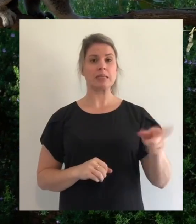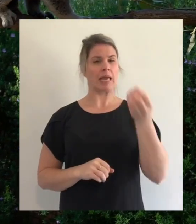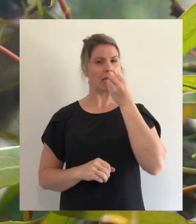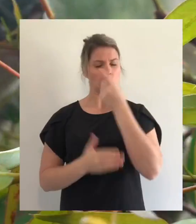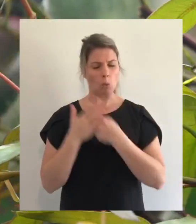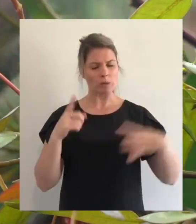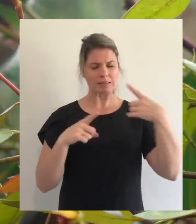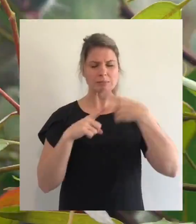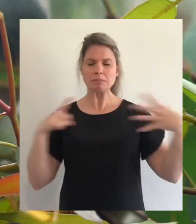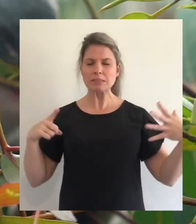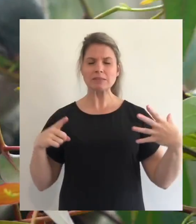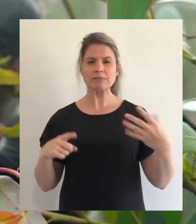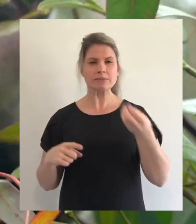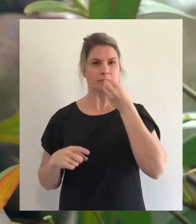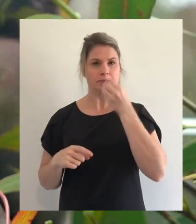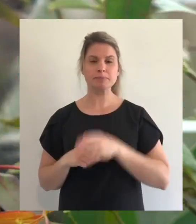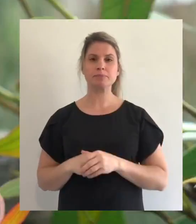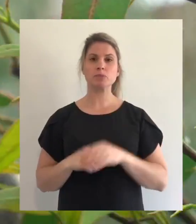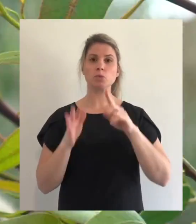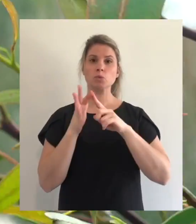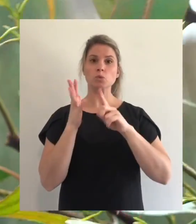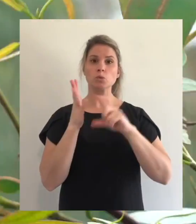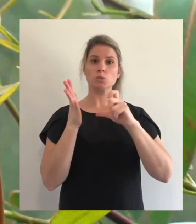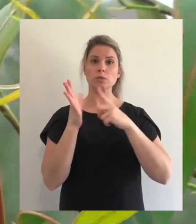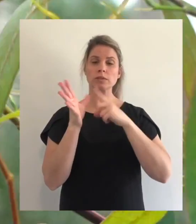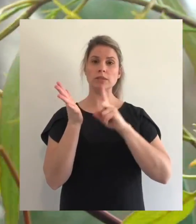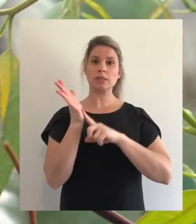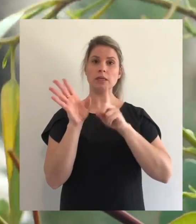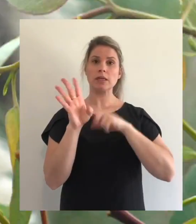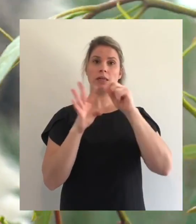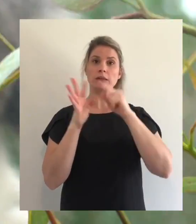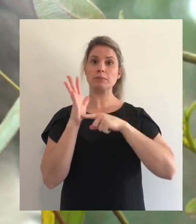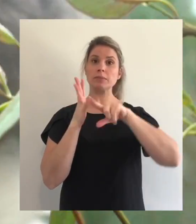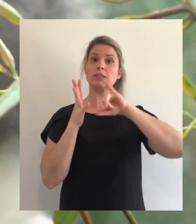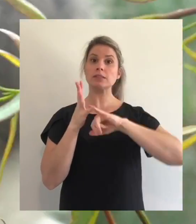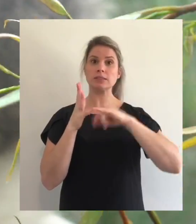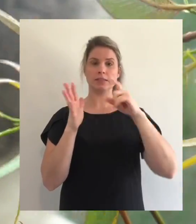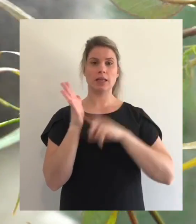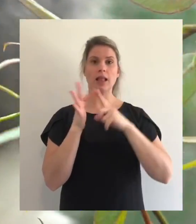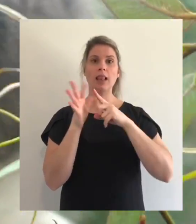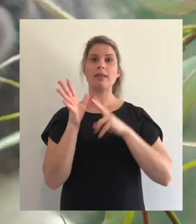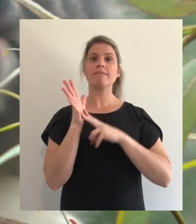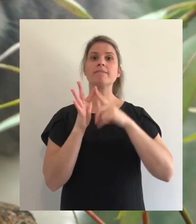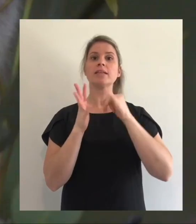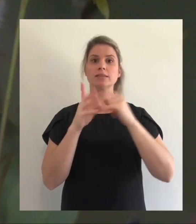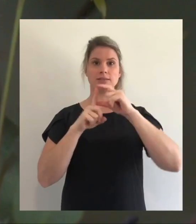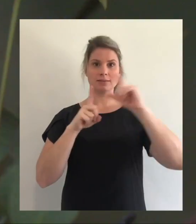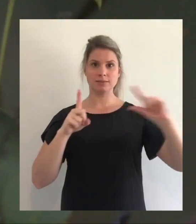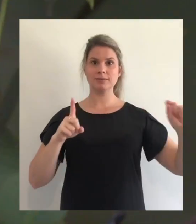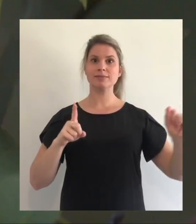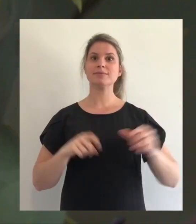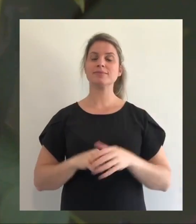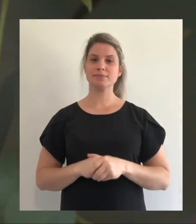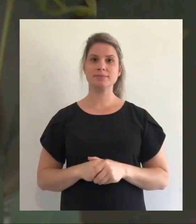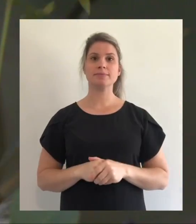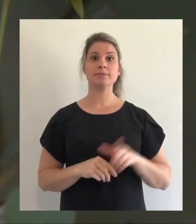eucalyptus leaves right from when they're really young. Not long after they leave their mother's pouch, they're going to start eating those eucalyptus leaves, and it's going to need to sustain them basically for